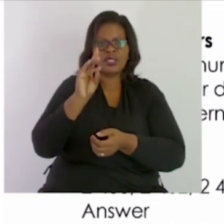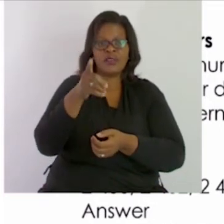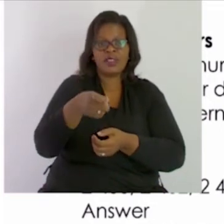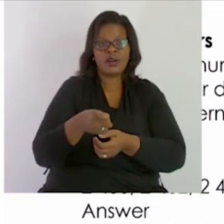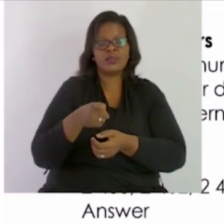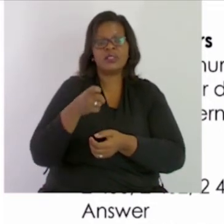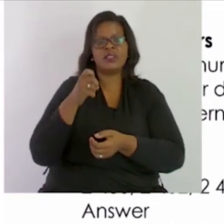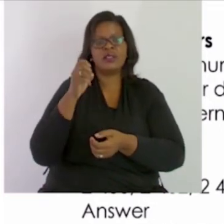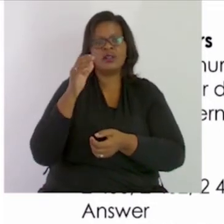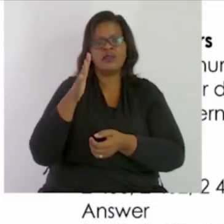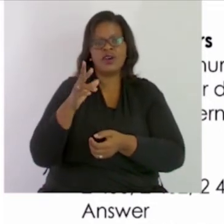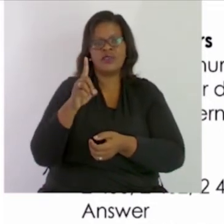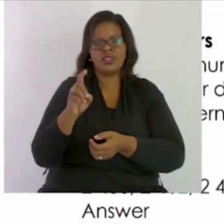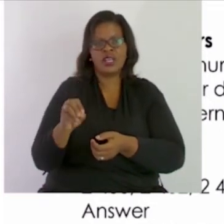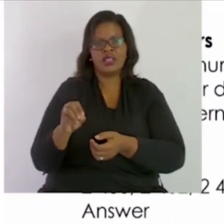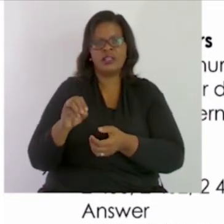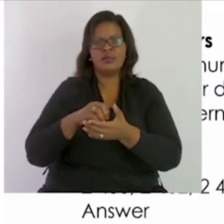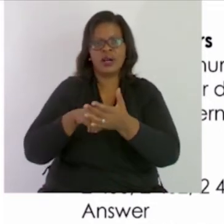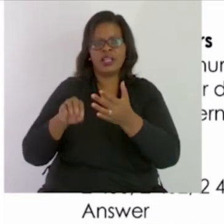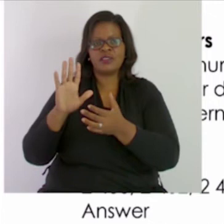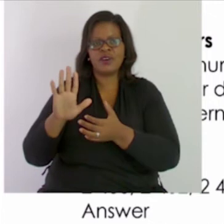5, we go to